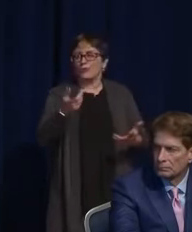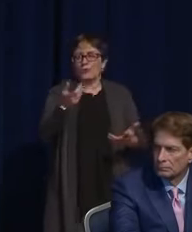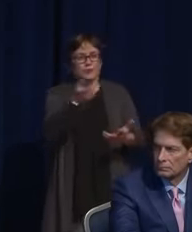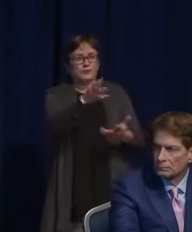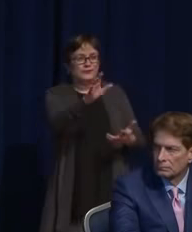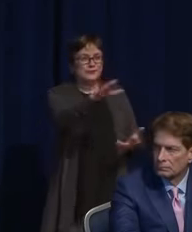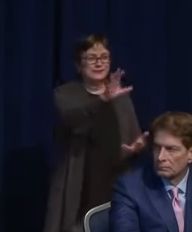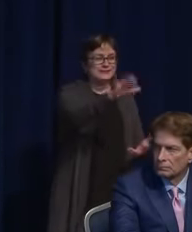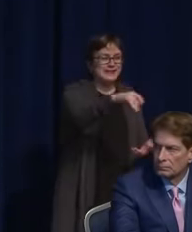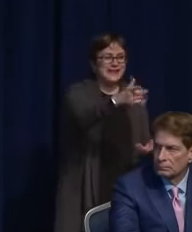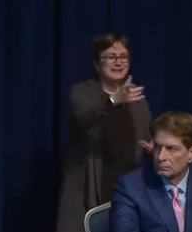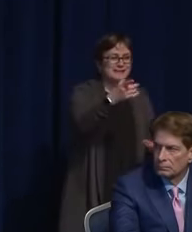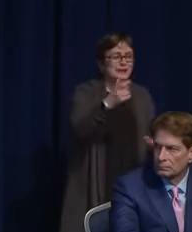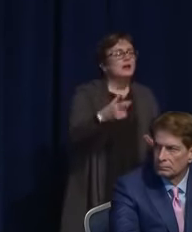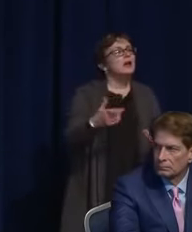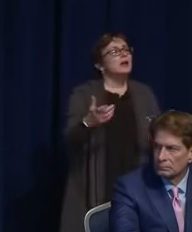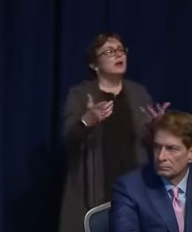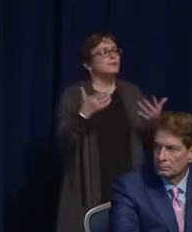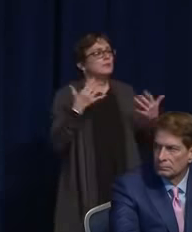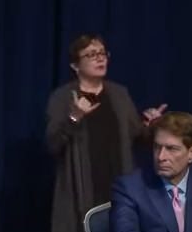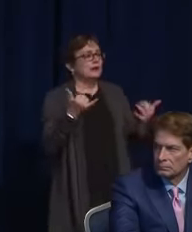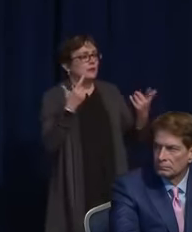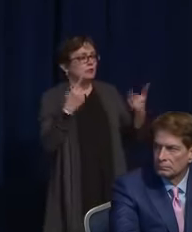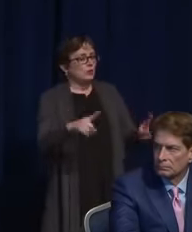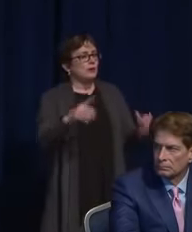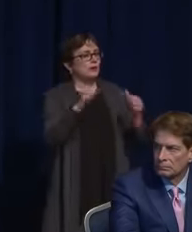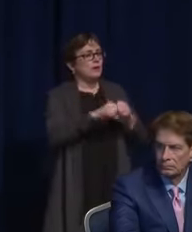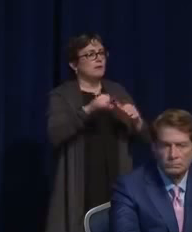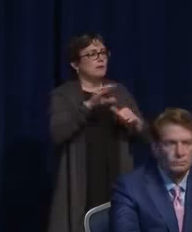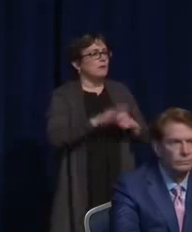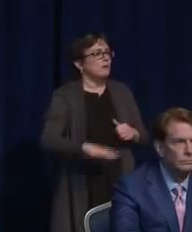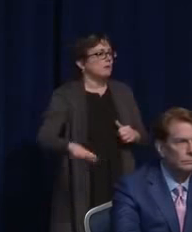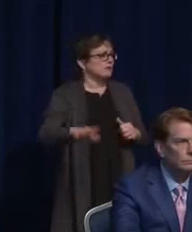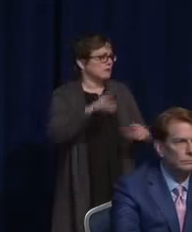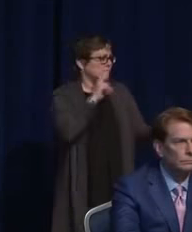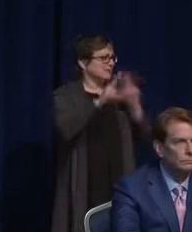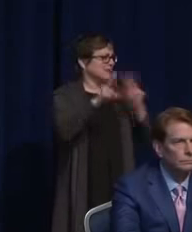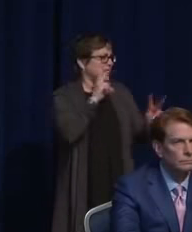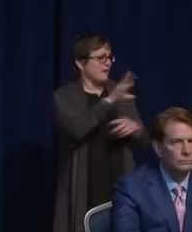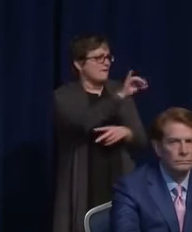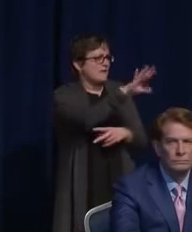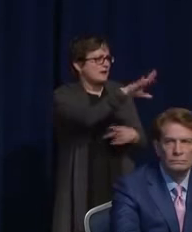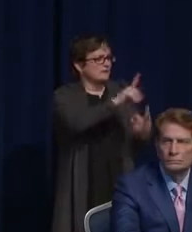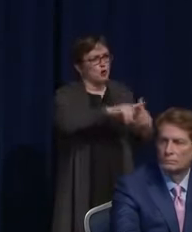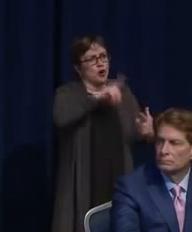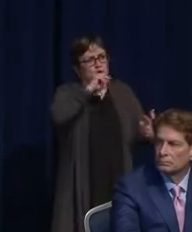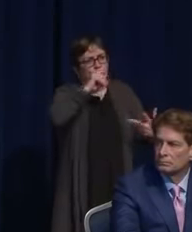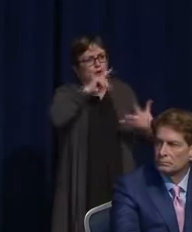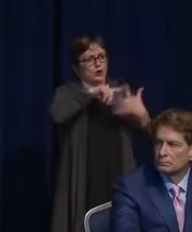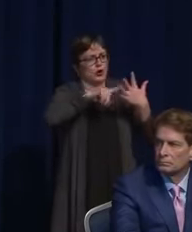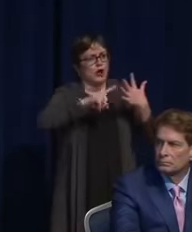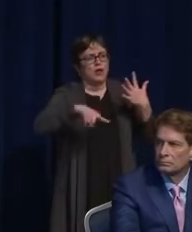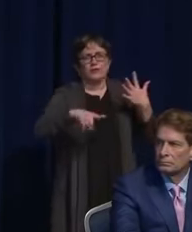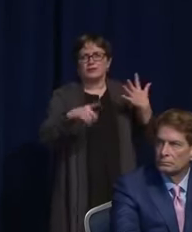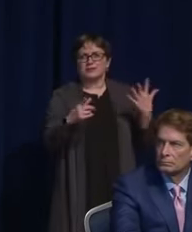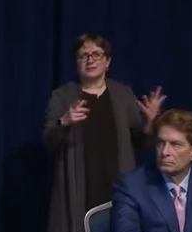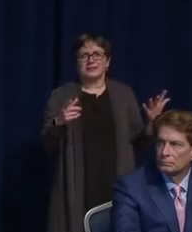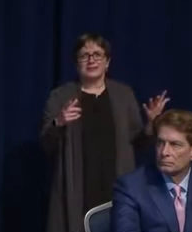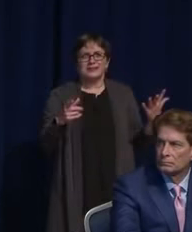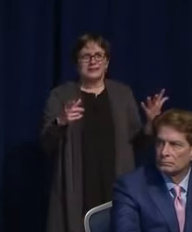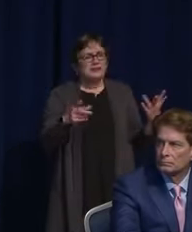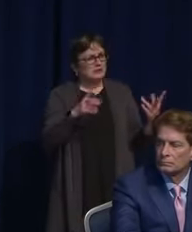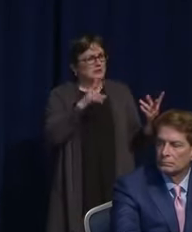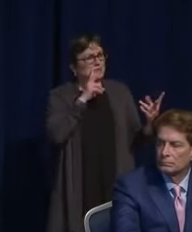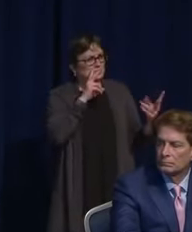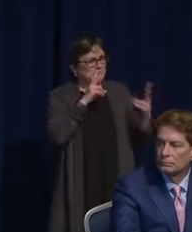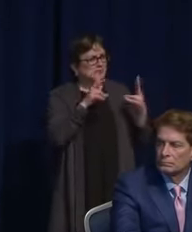an enormous amount flying around on social media that is not tied down, not all of it in fairness, but there's a fair